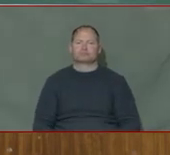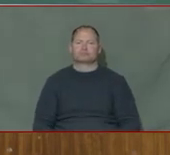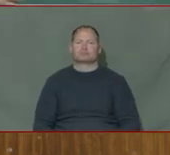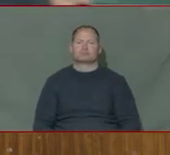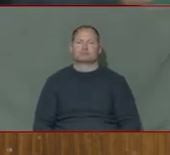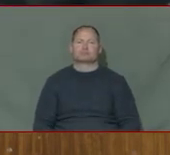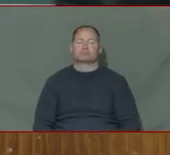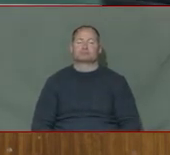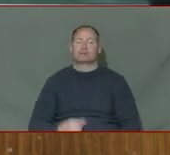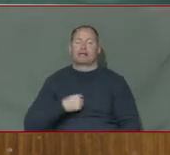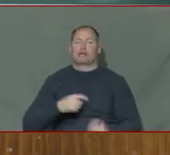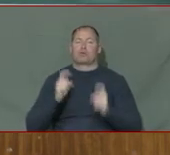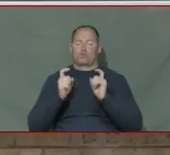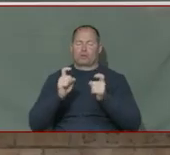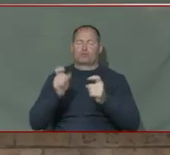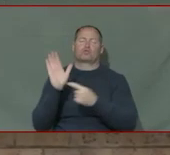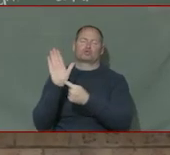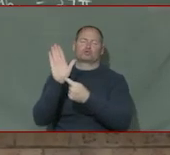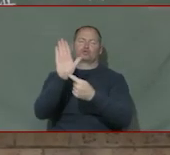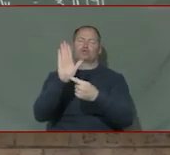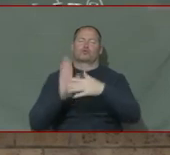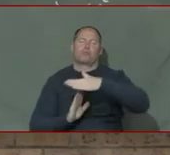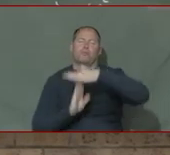be quick.